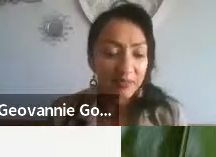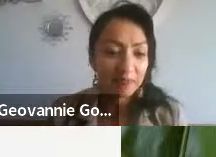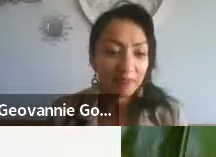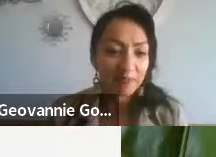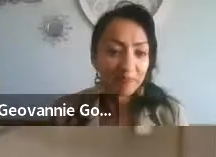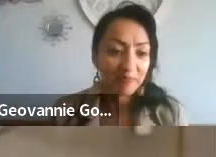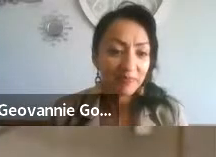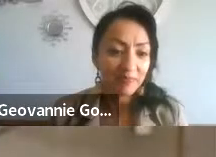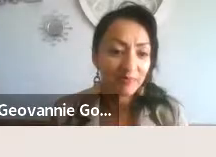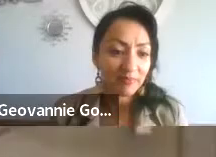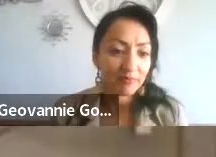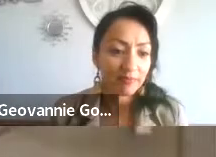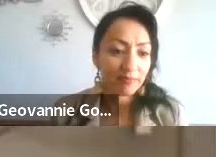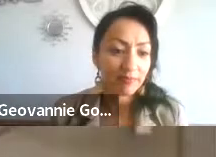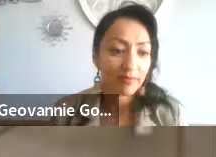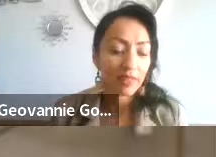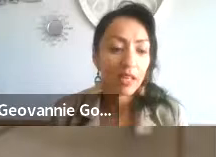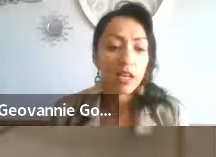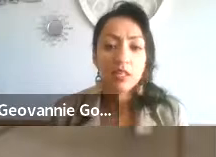please.